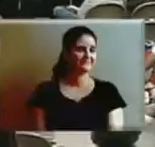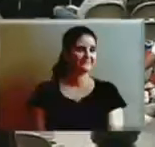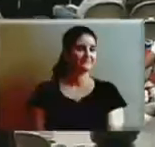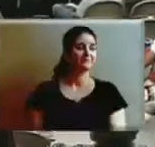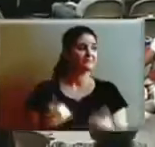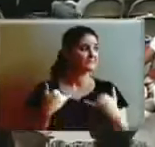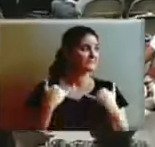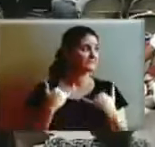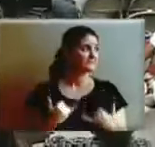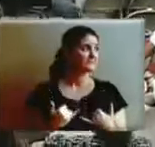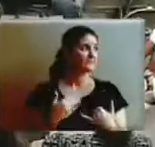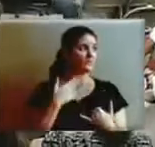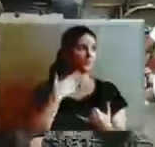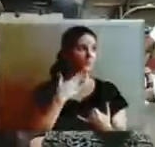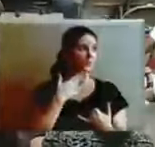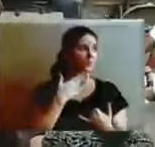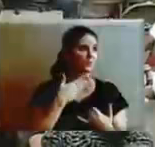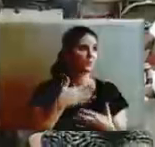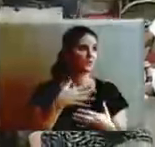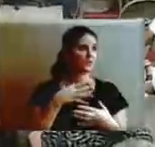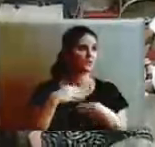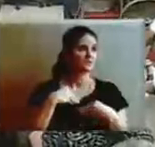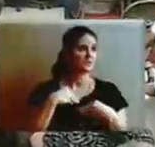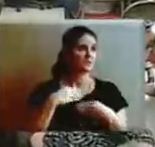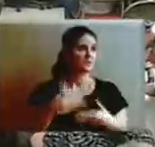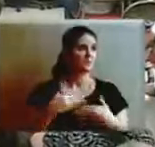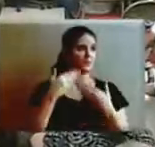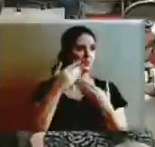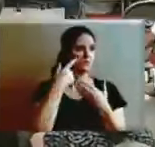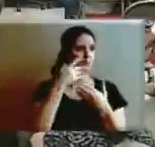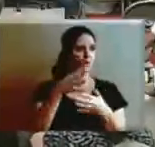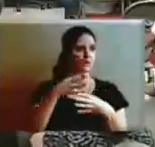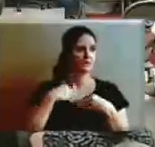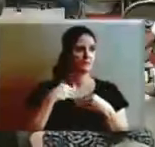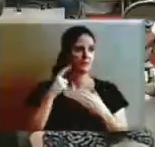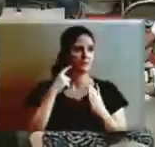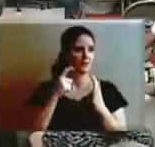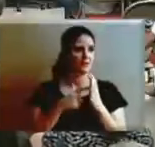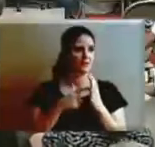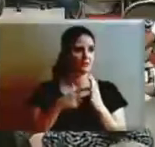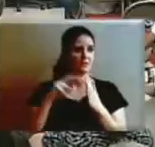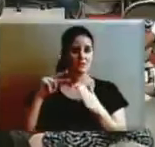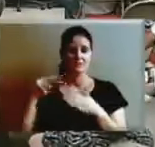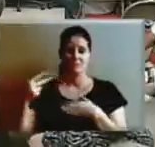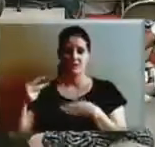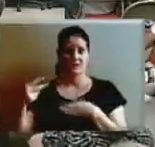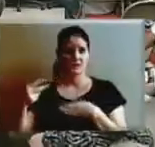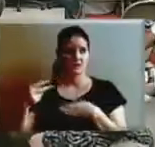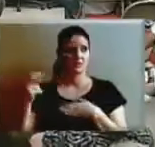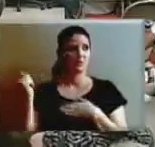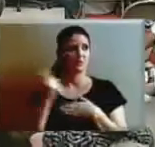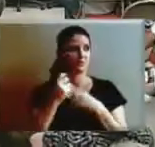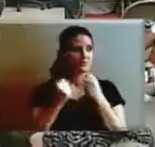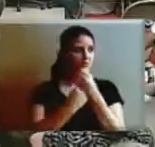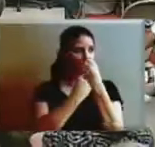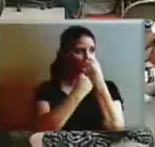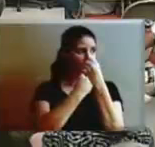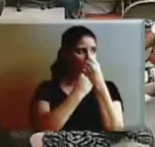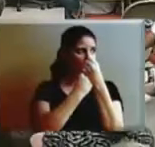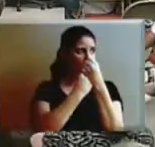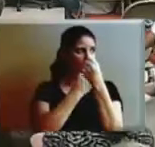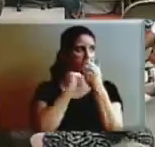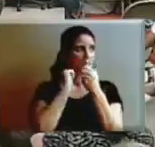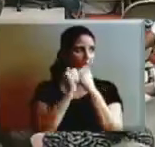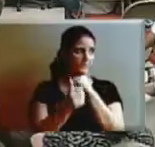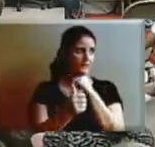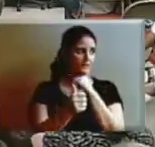At this time, I will receive a motion to receive the recognitions for tonight. Mr. Brady, second. Mr. Jones, all those in favor?